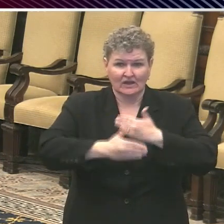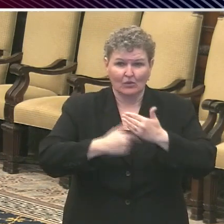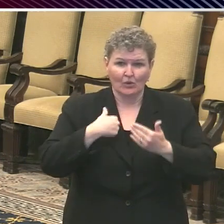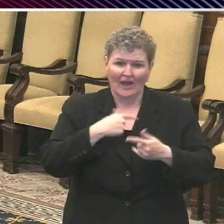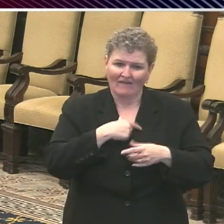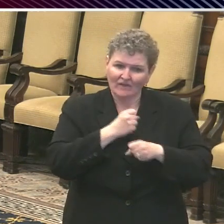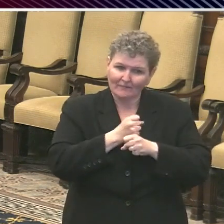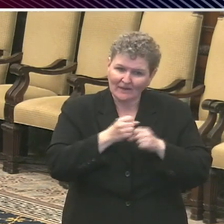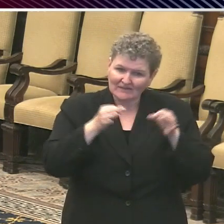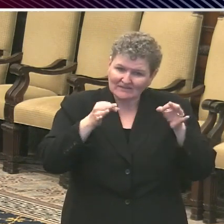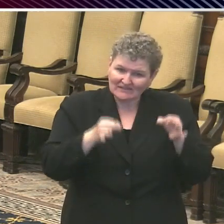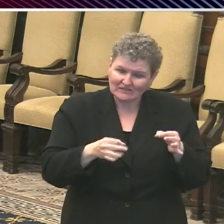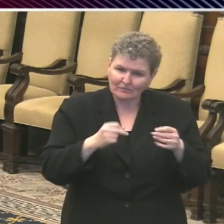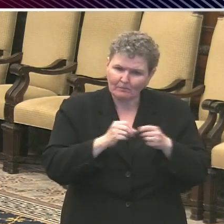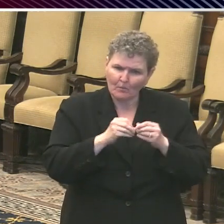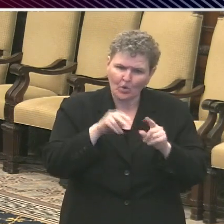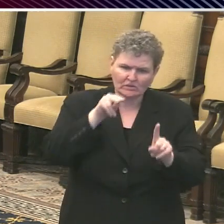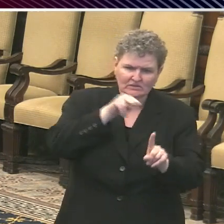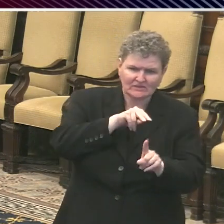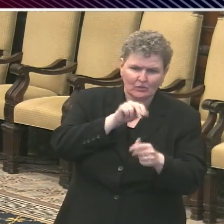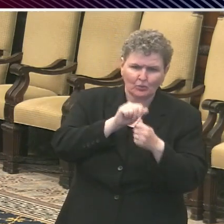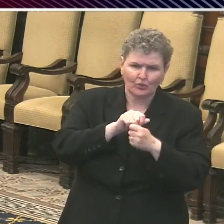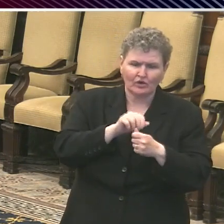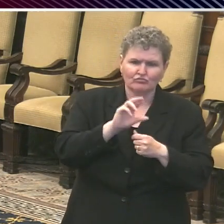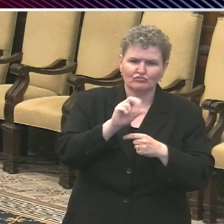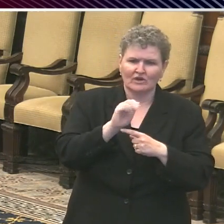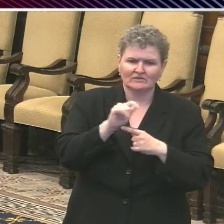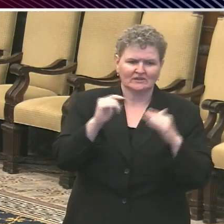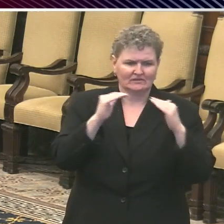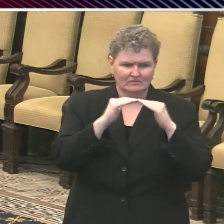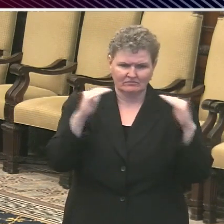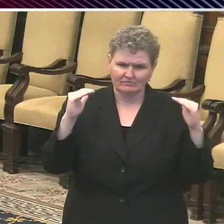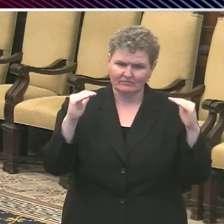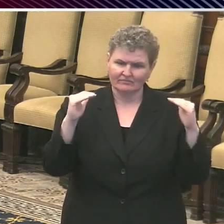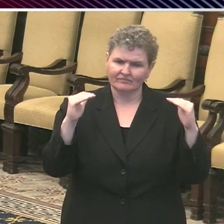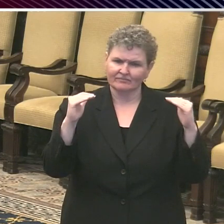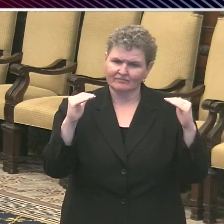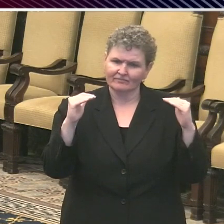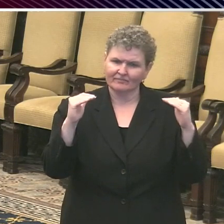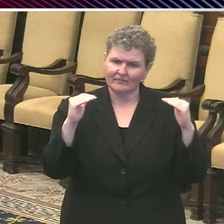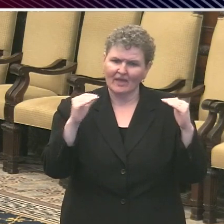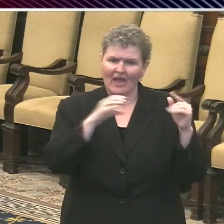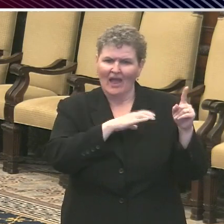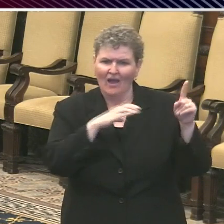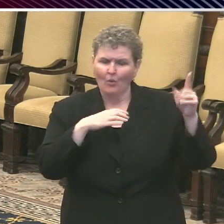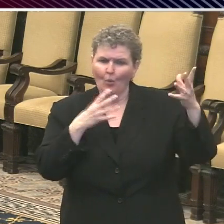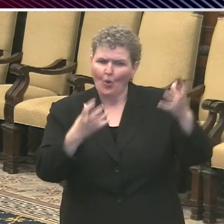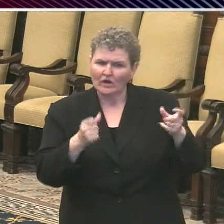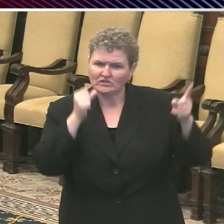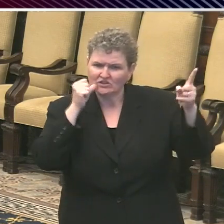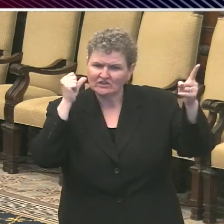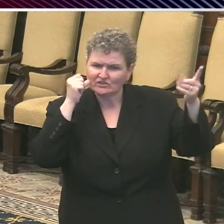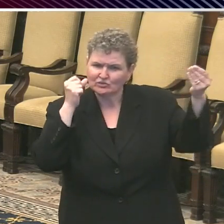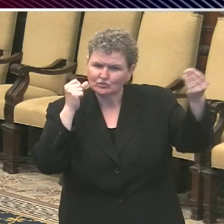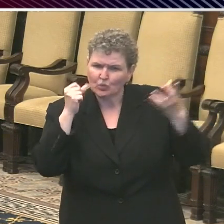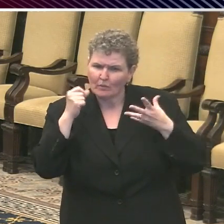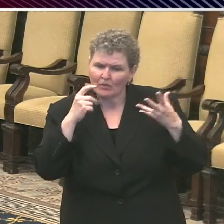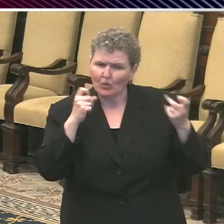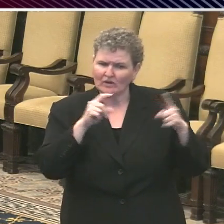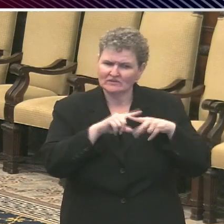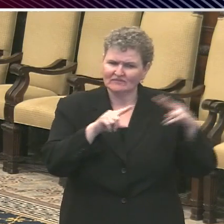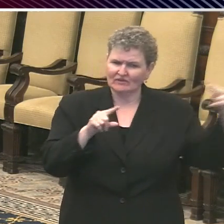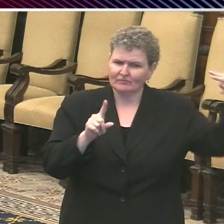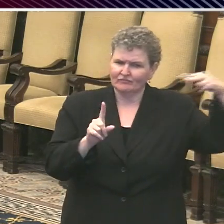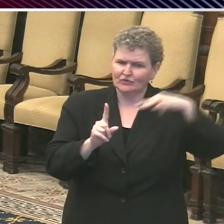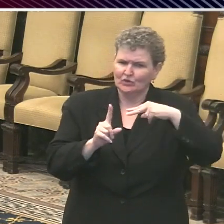with the lens of racial equity. And so it kind of sounded like what council was asking for yesterday was through that lens, but you guys are pushing back on